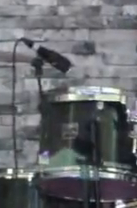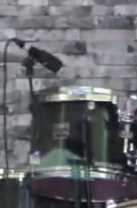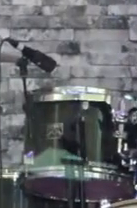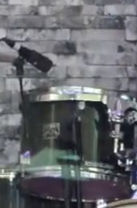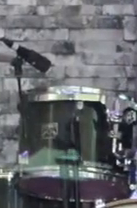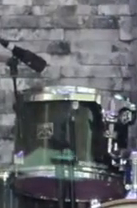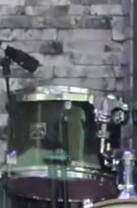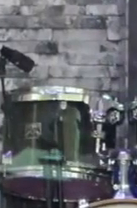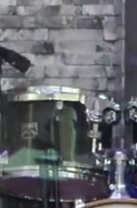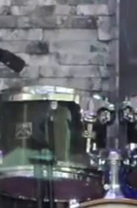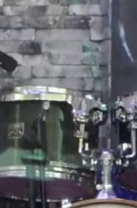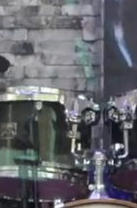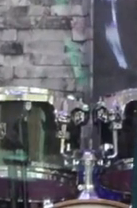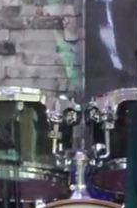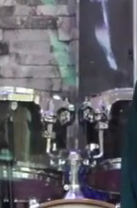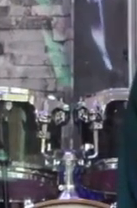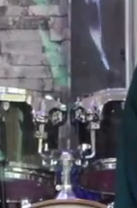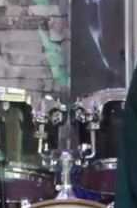kuambia tu pole